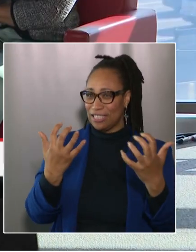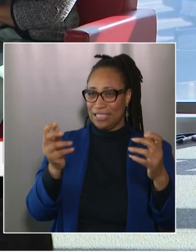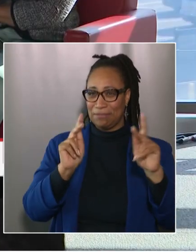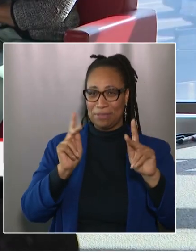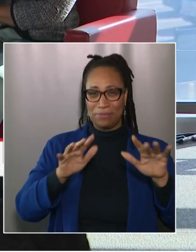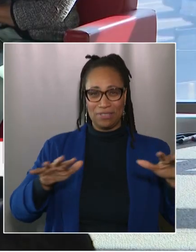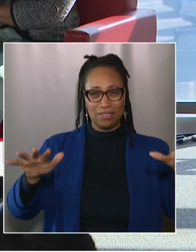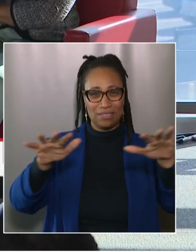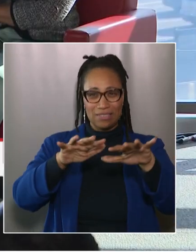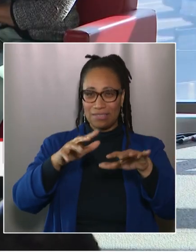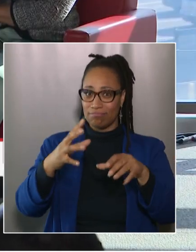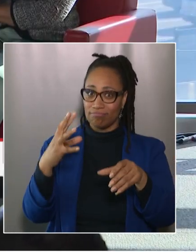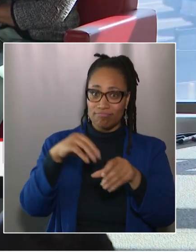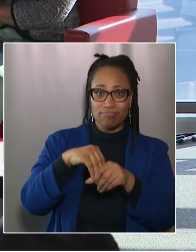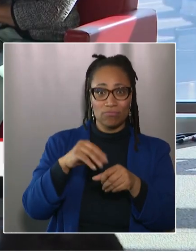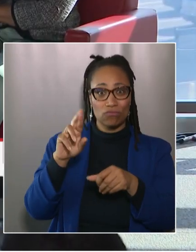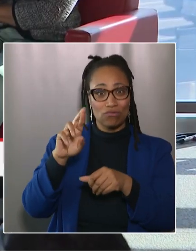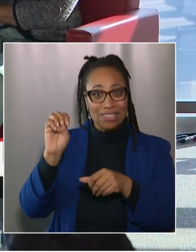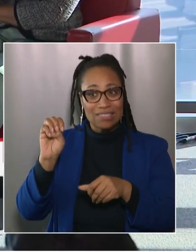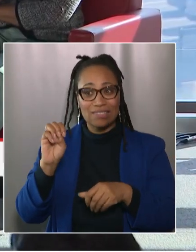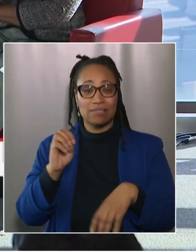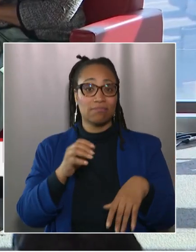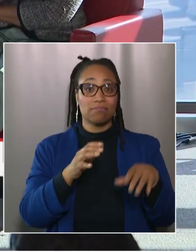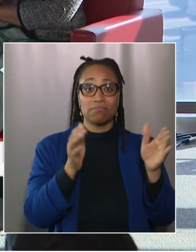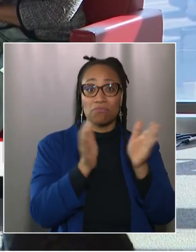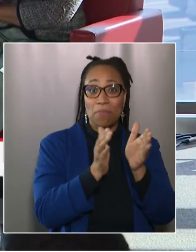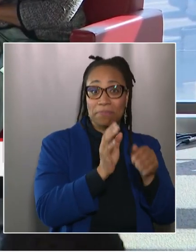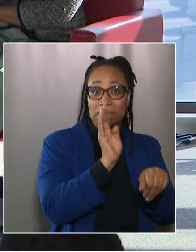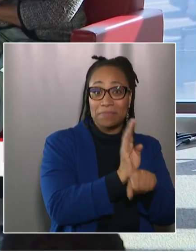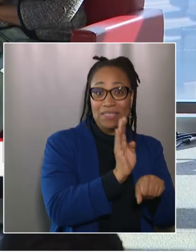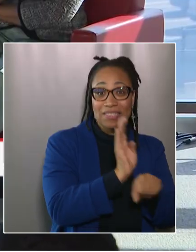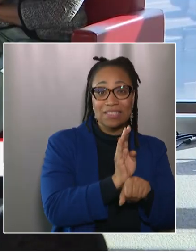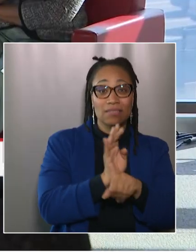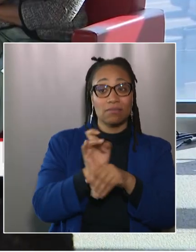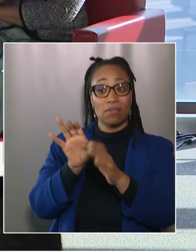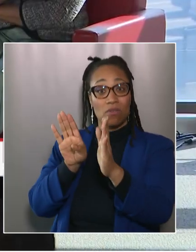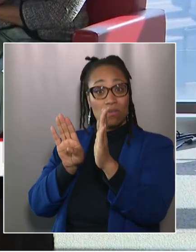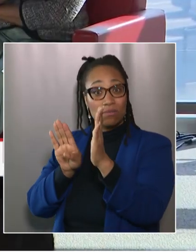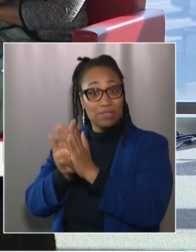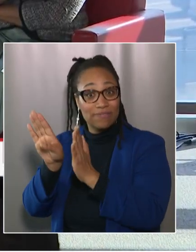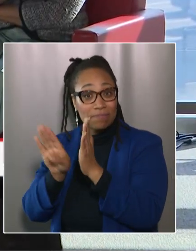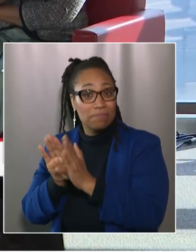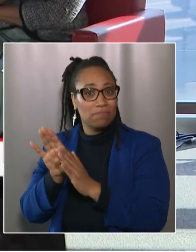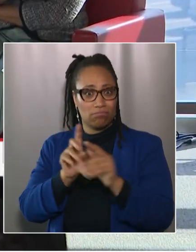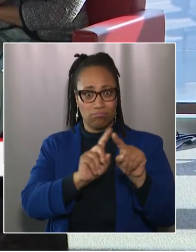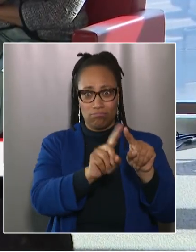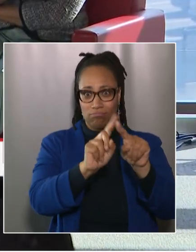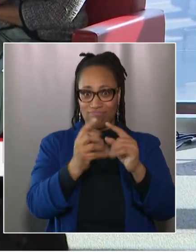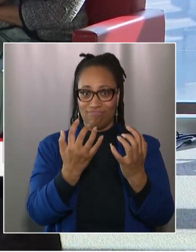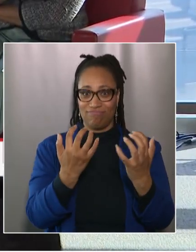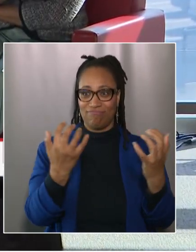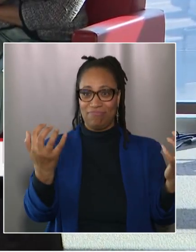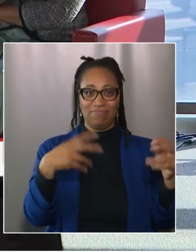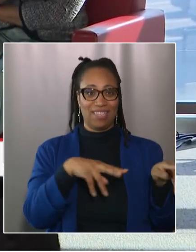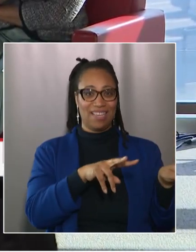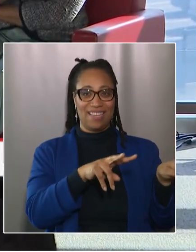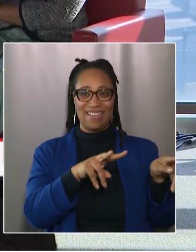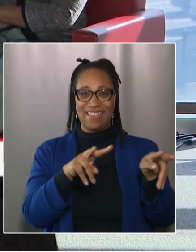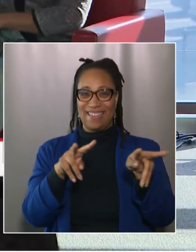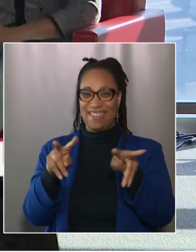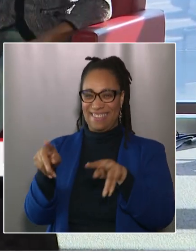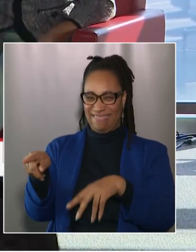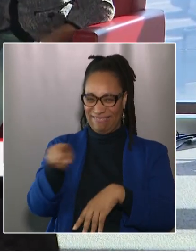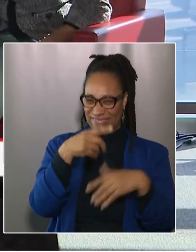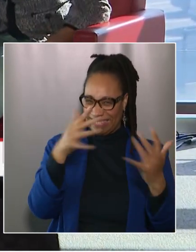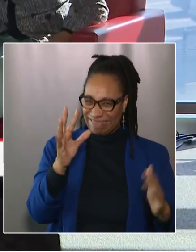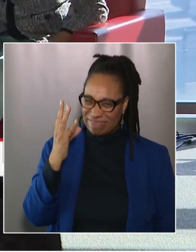small business growth in the district for a long time. And so they remember the promises made, and I think that they can see the promises kept.